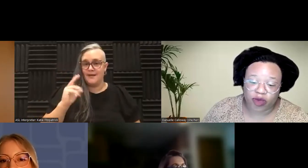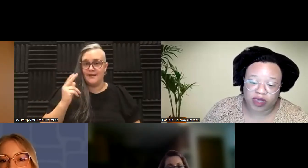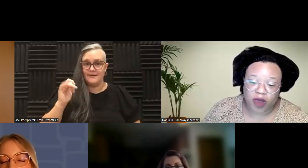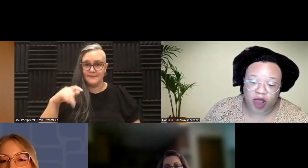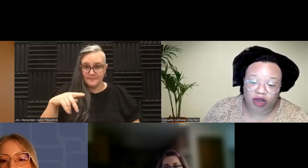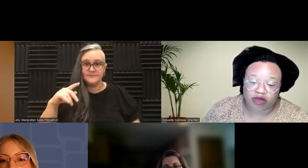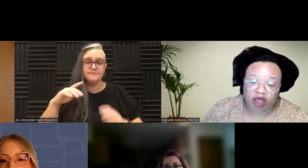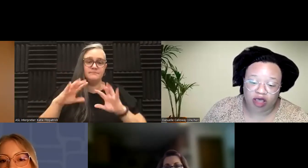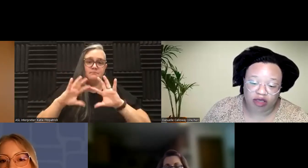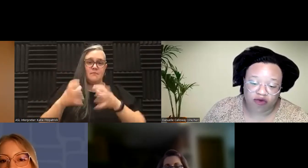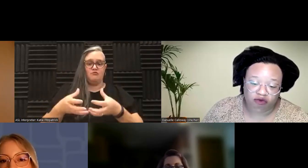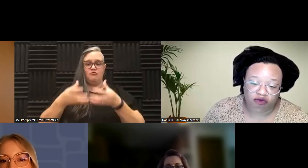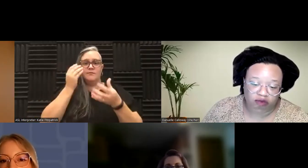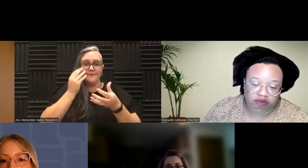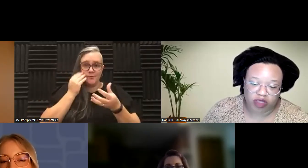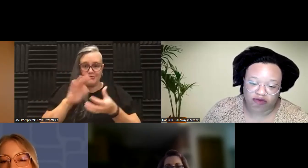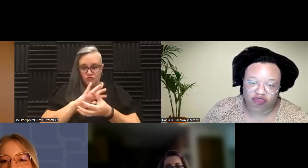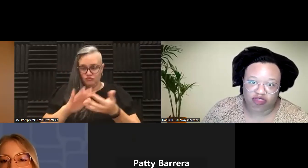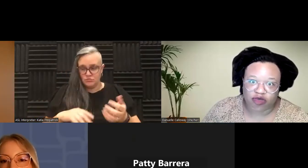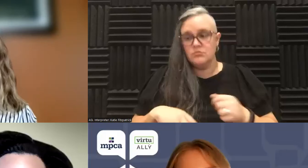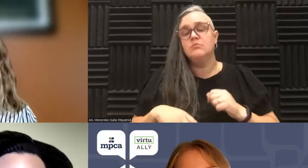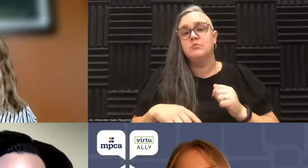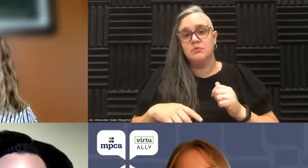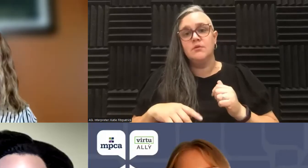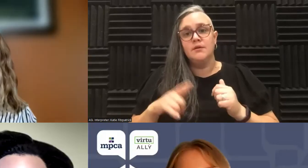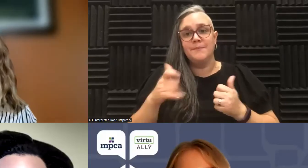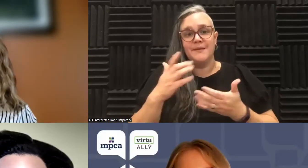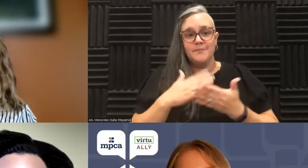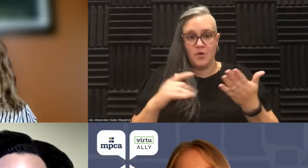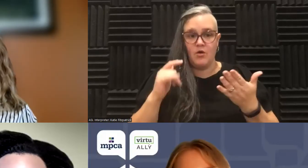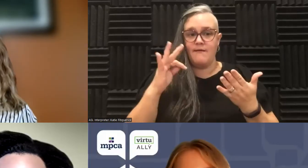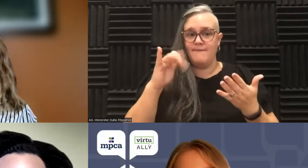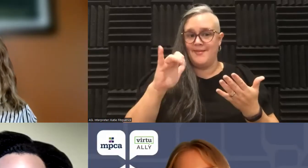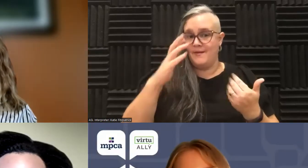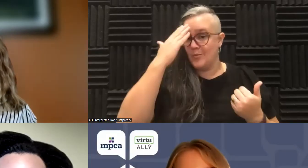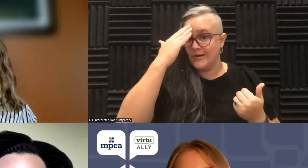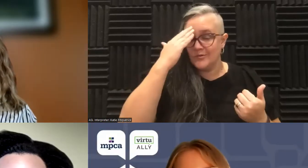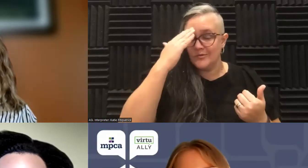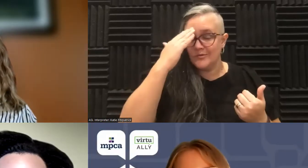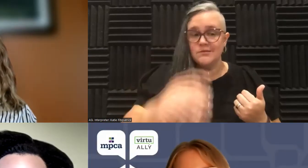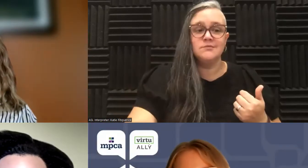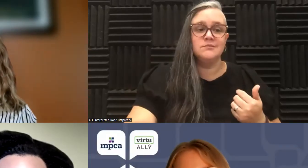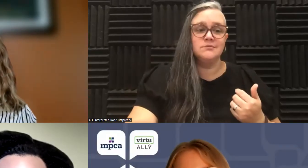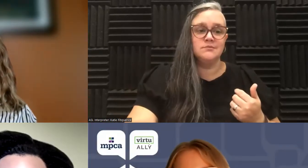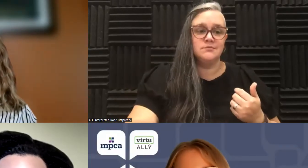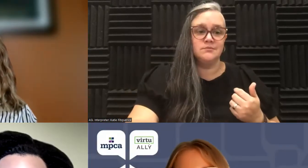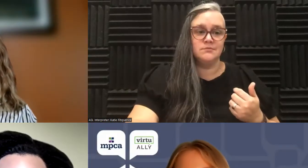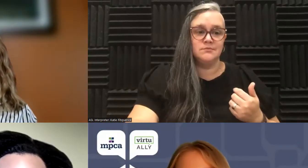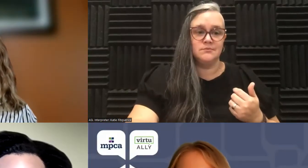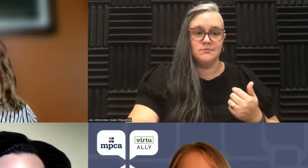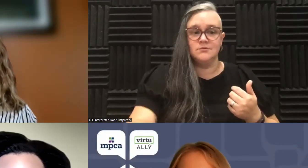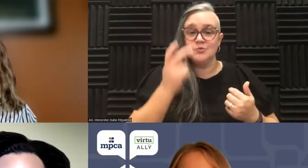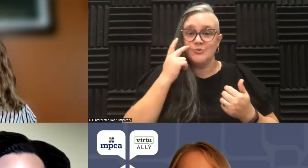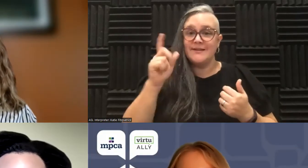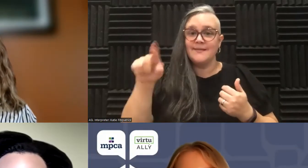So a big part of kind of the awareness and buy-in from